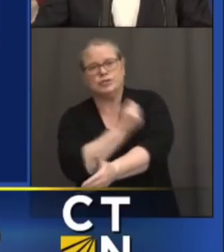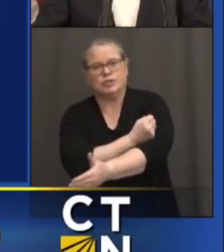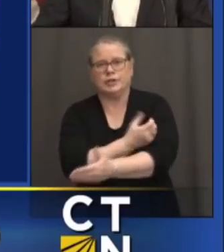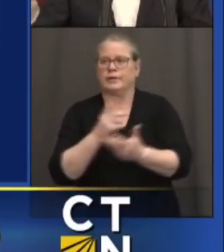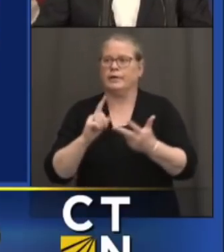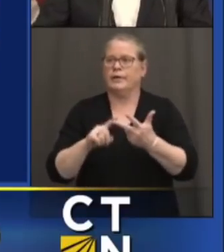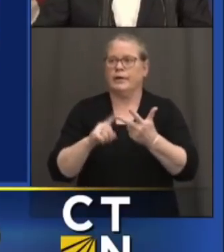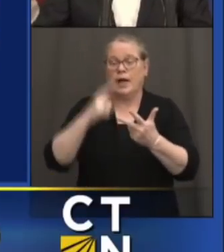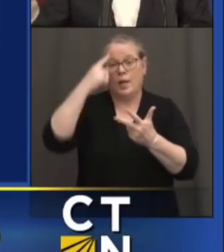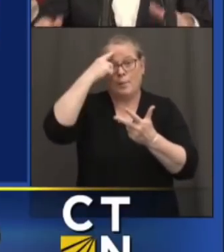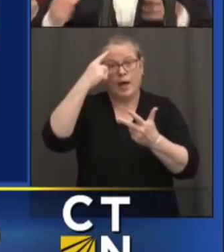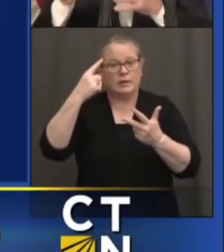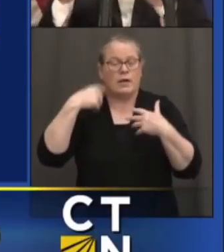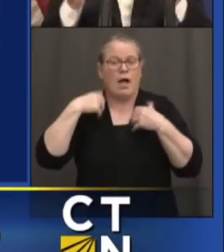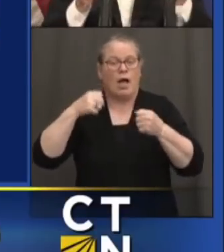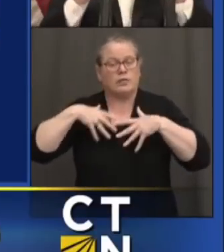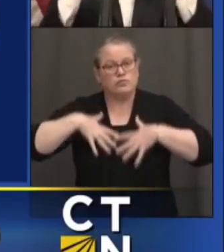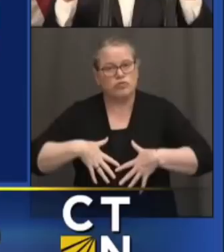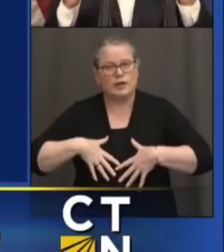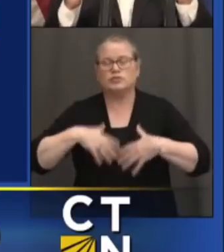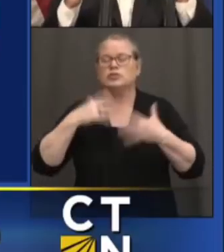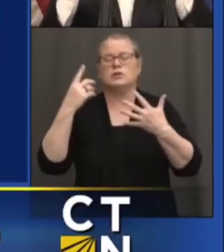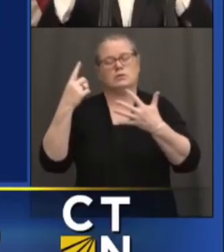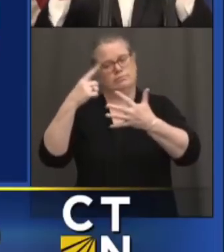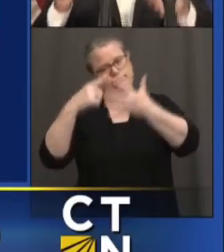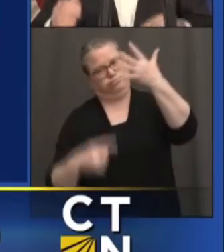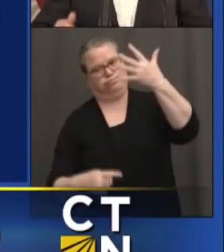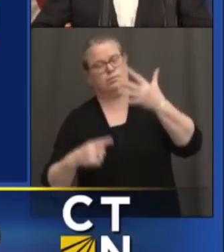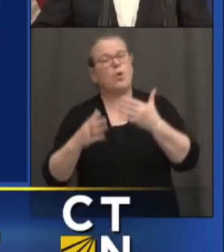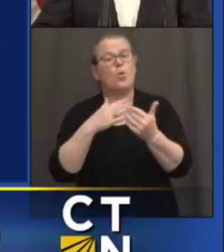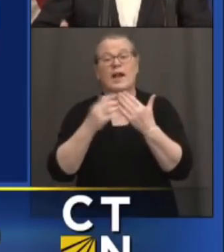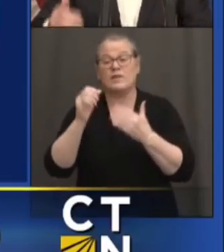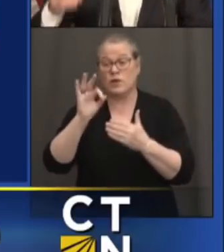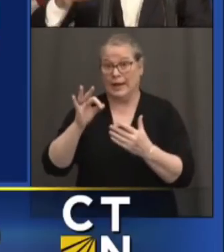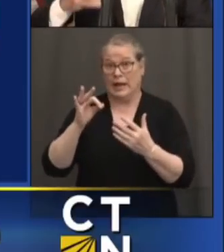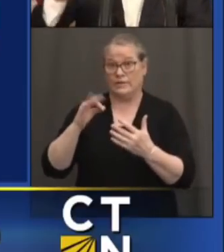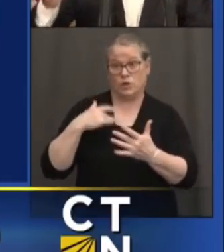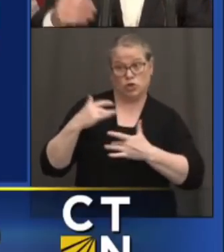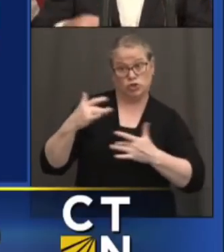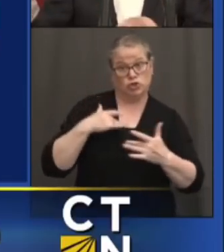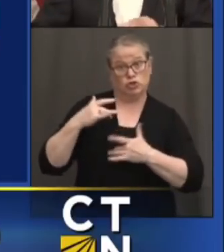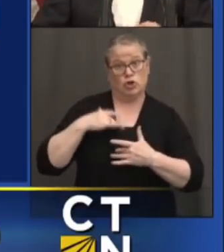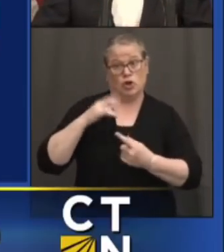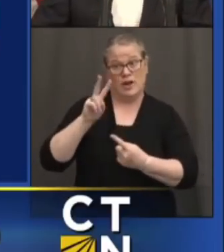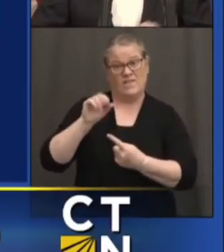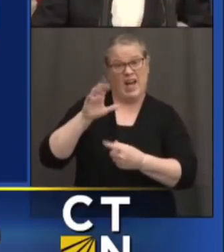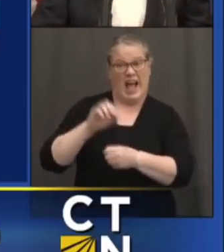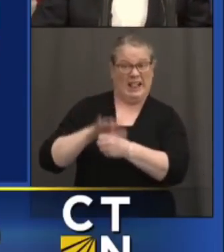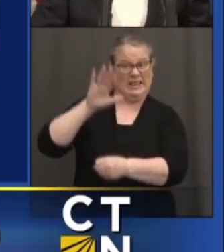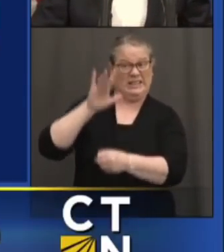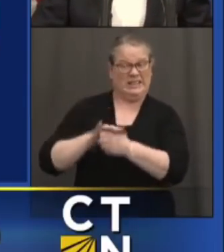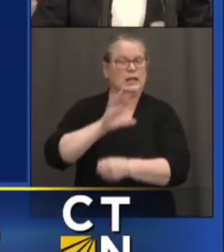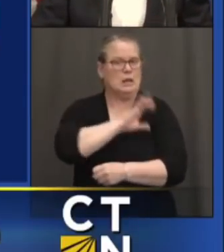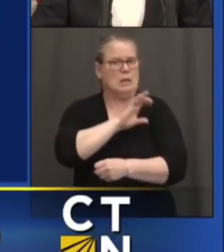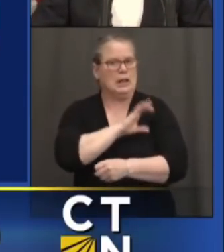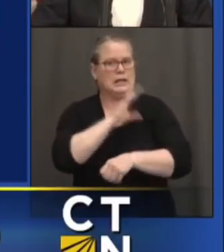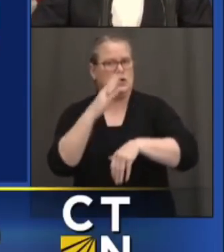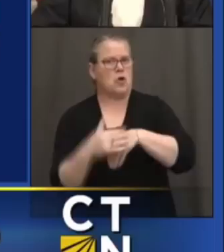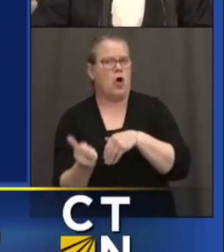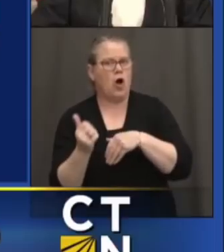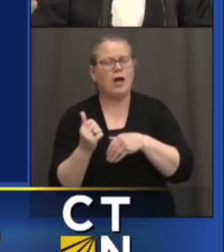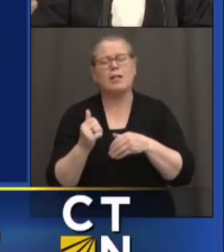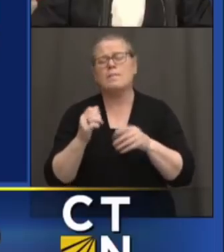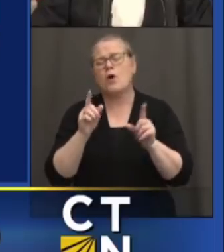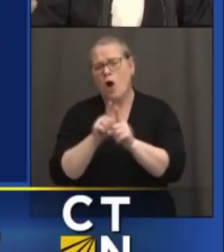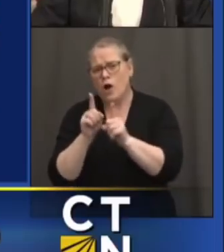depression. And but if there was a potential for violence, the police were there. But often you need other professionals along the way,